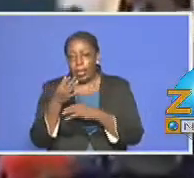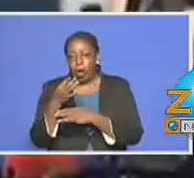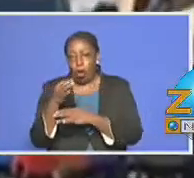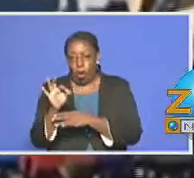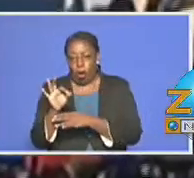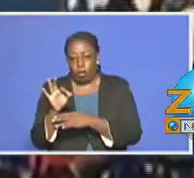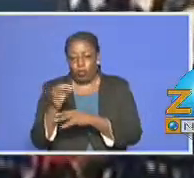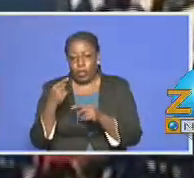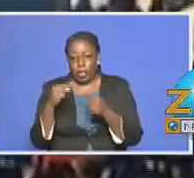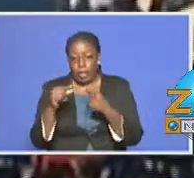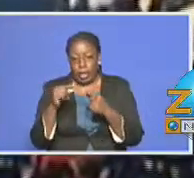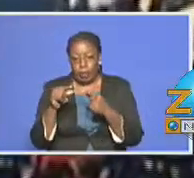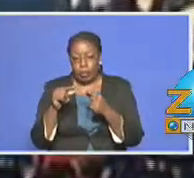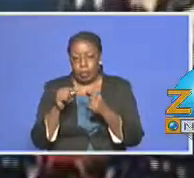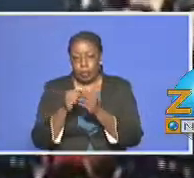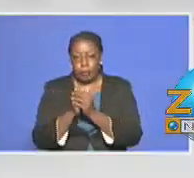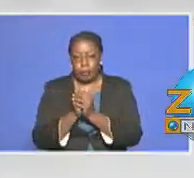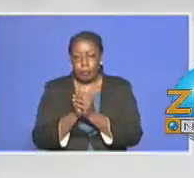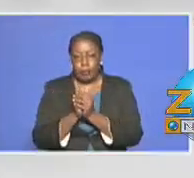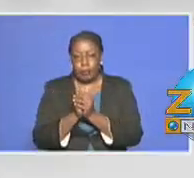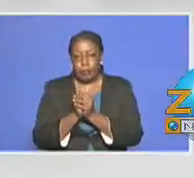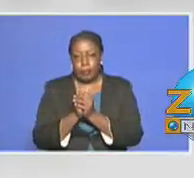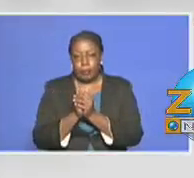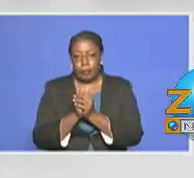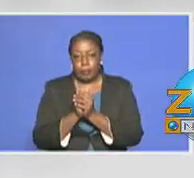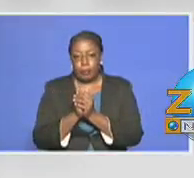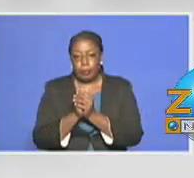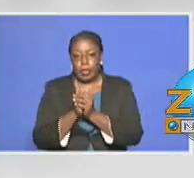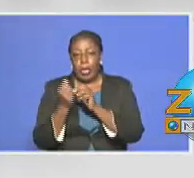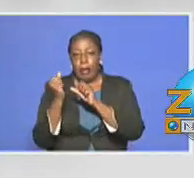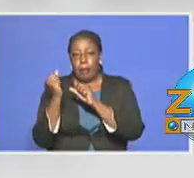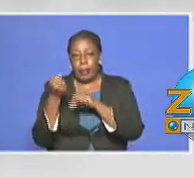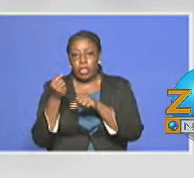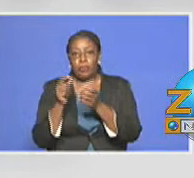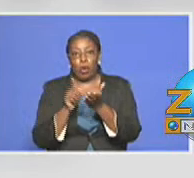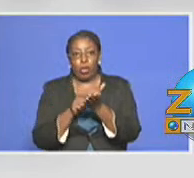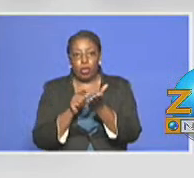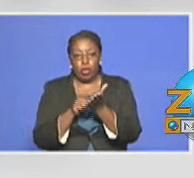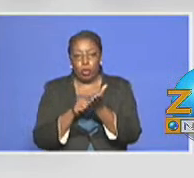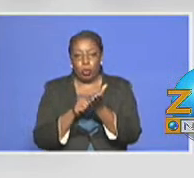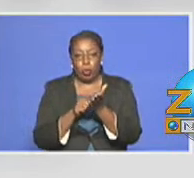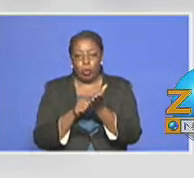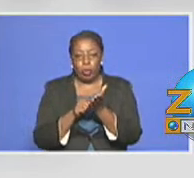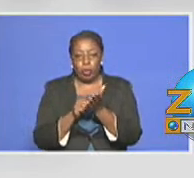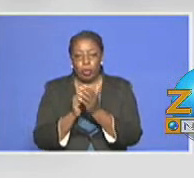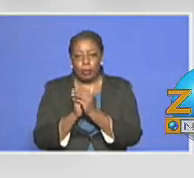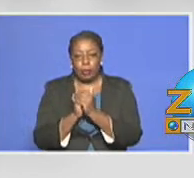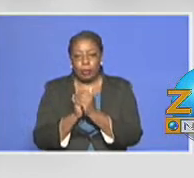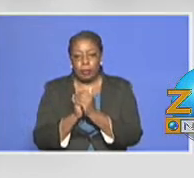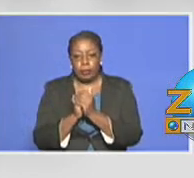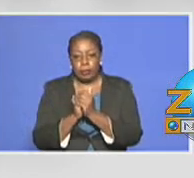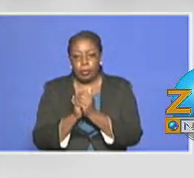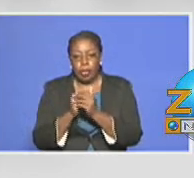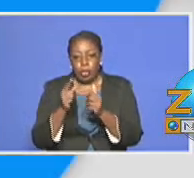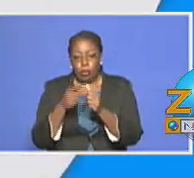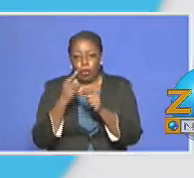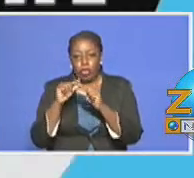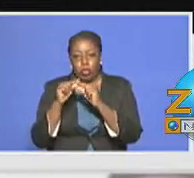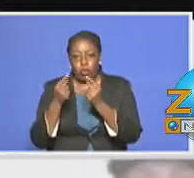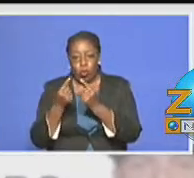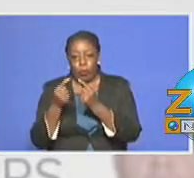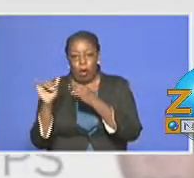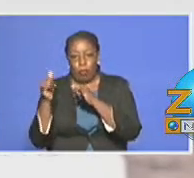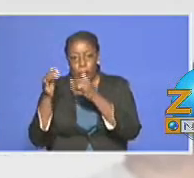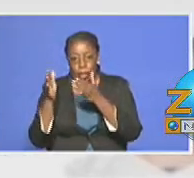of games is sure to be entertaining. And in baseball news, the MLB All-Star ballots are out, and the first pool of eligible players